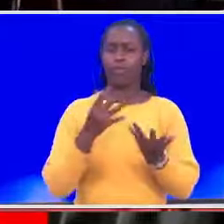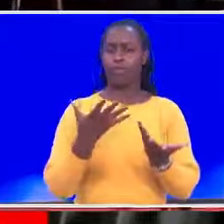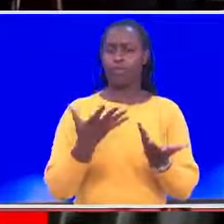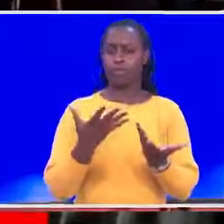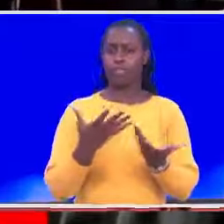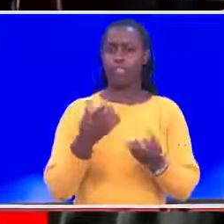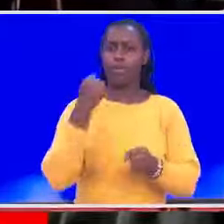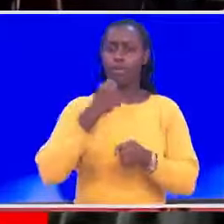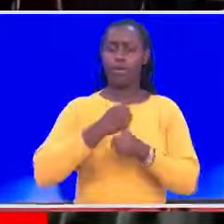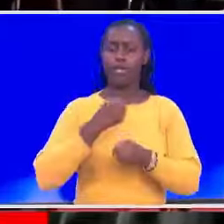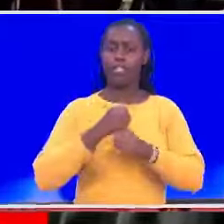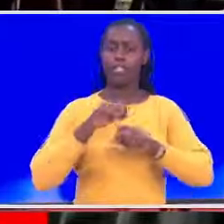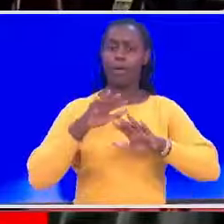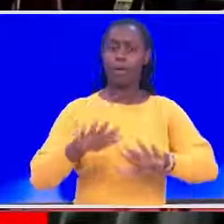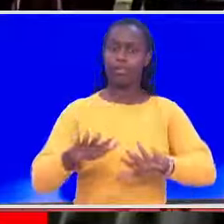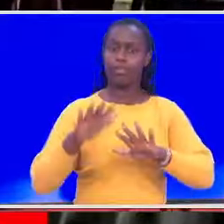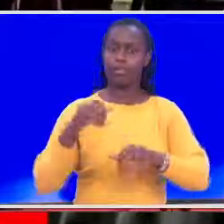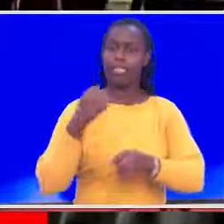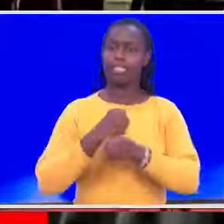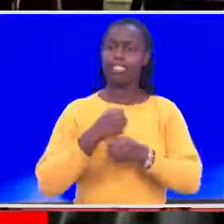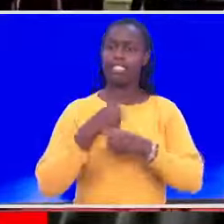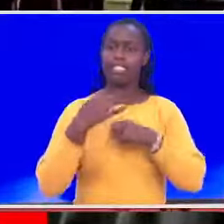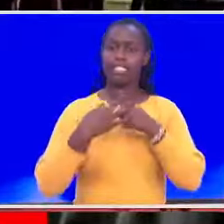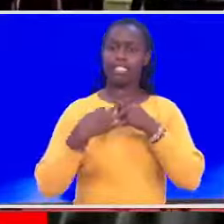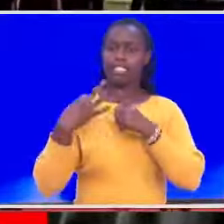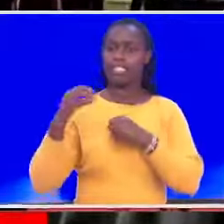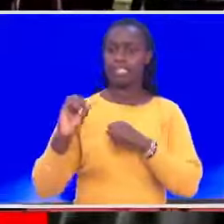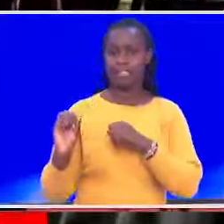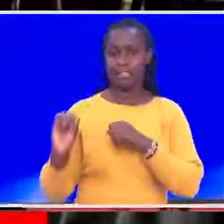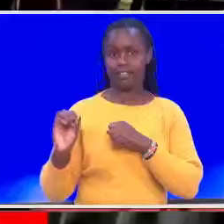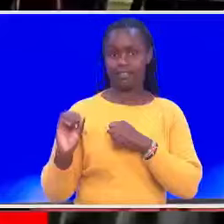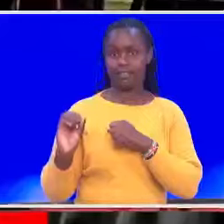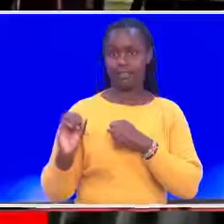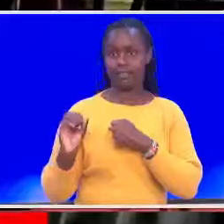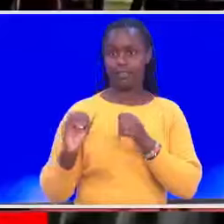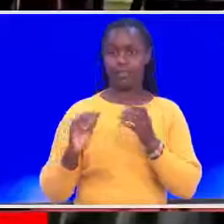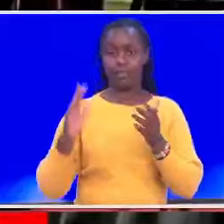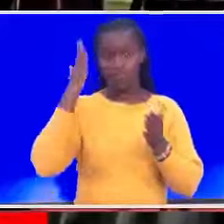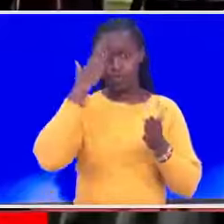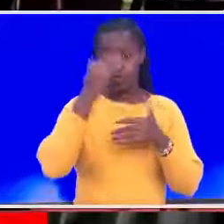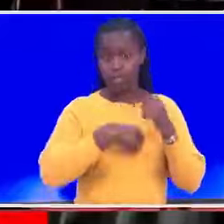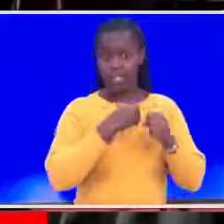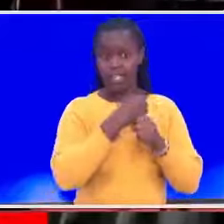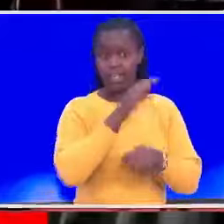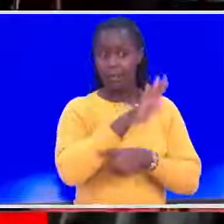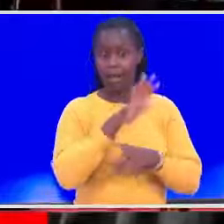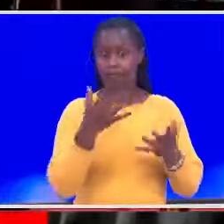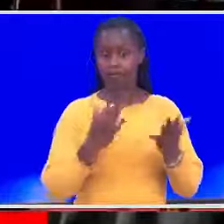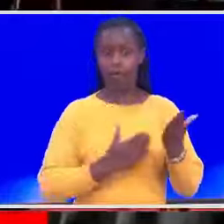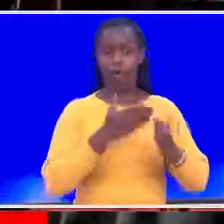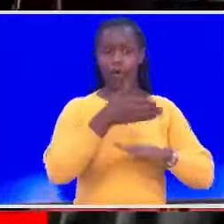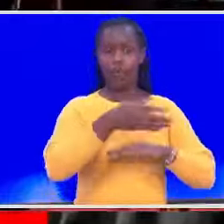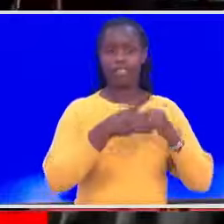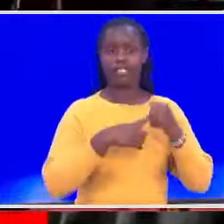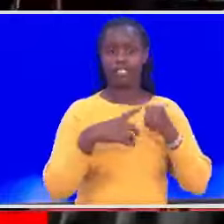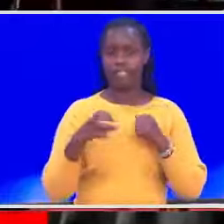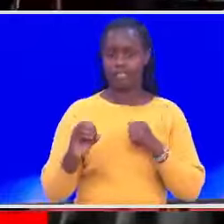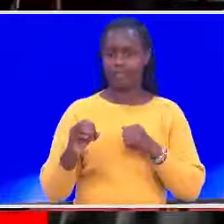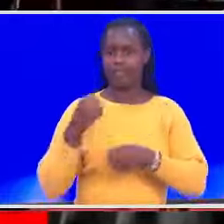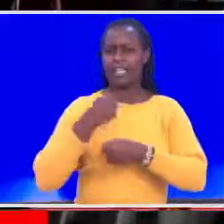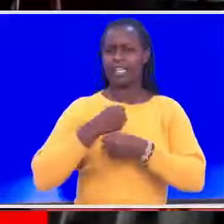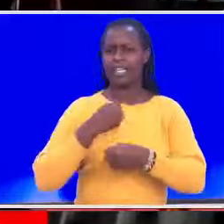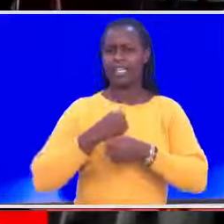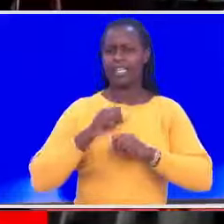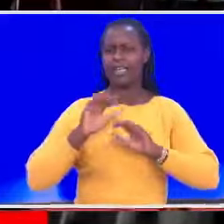did push-ups, he did 80 of them at his age, over 60. He did press-ups, I think